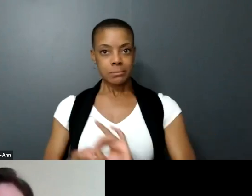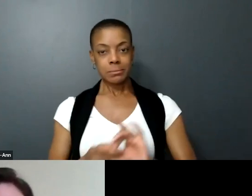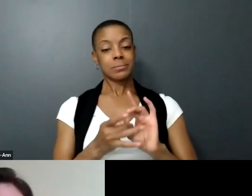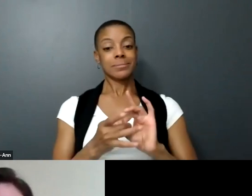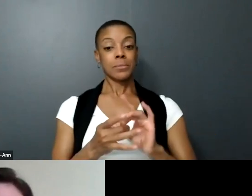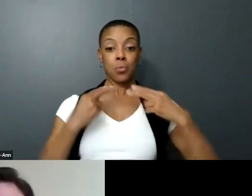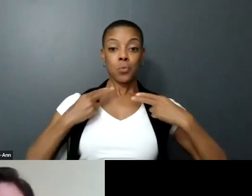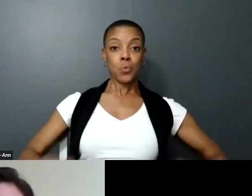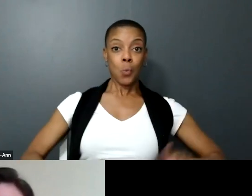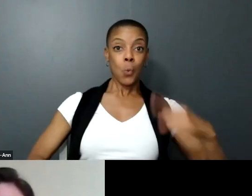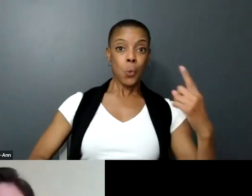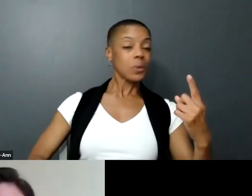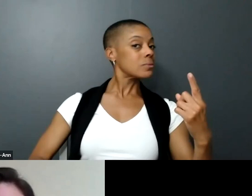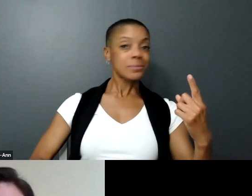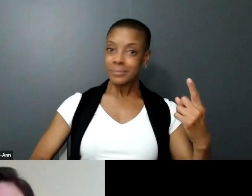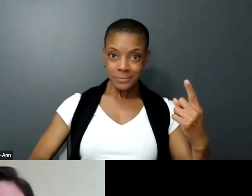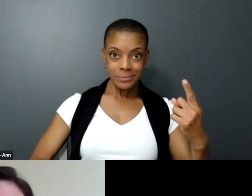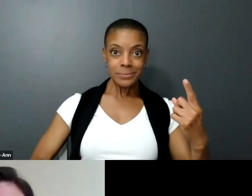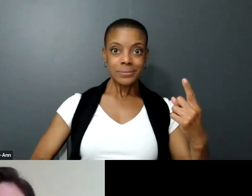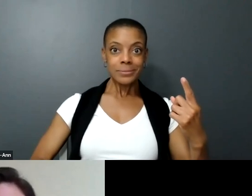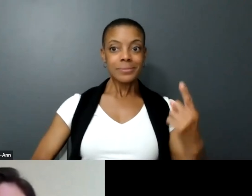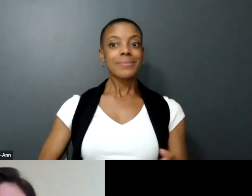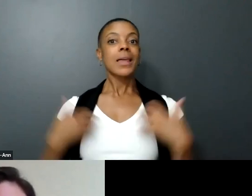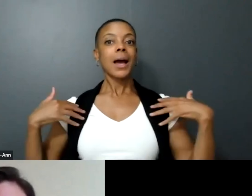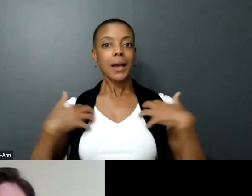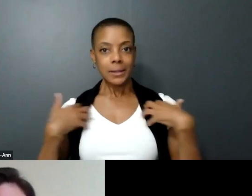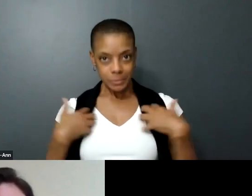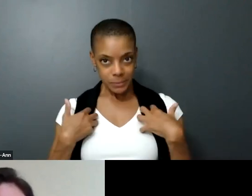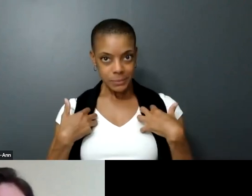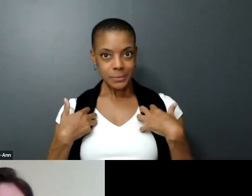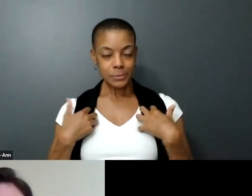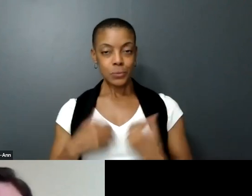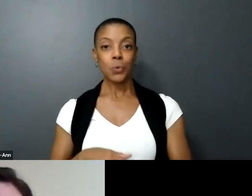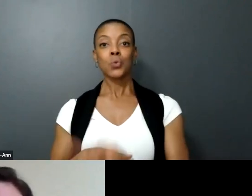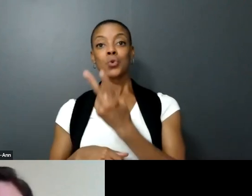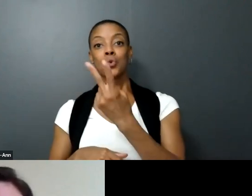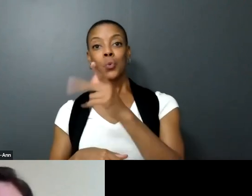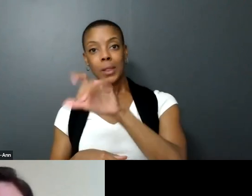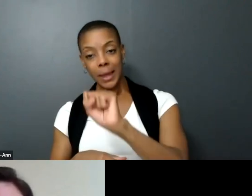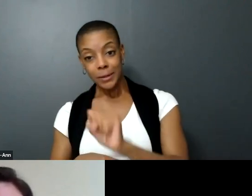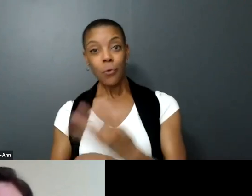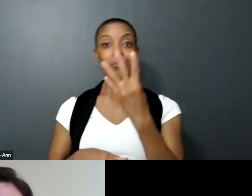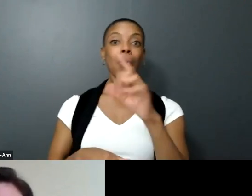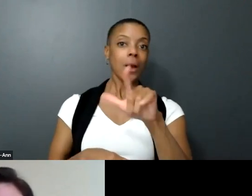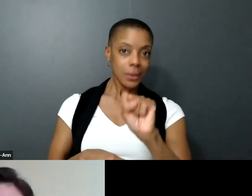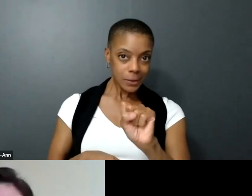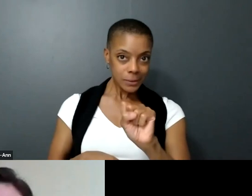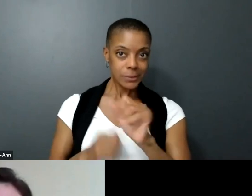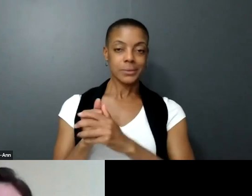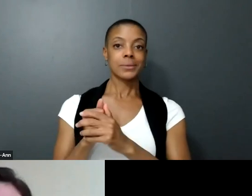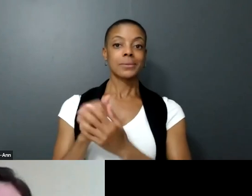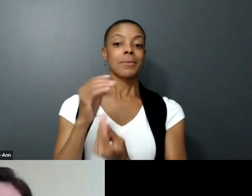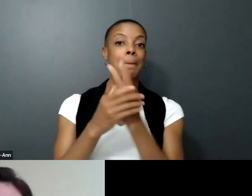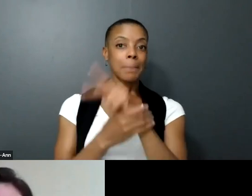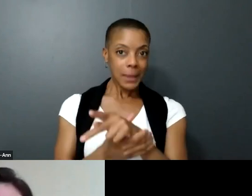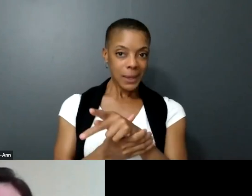relatives. Our relations include the four-legged animals and the fur-bearing animals. Our relations include the plant species